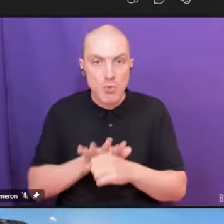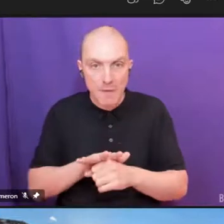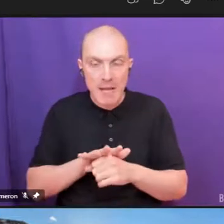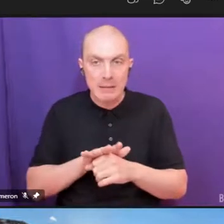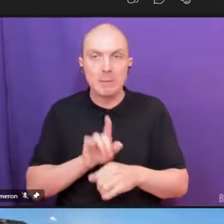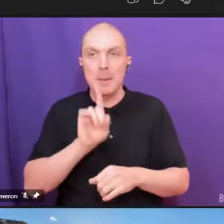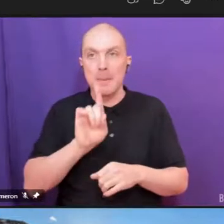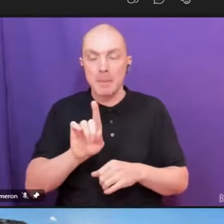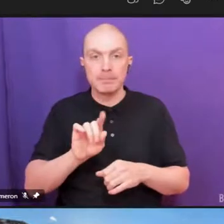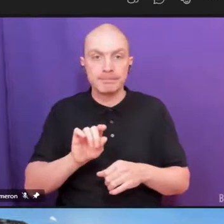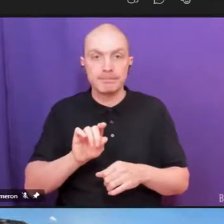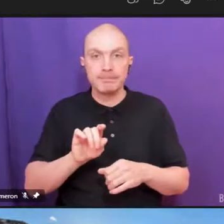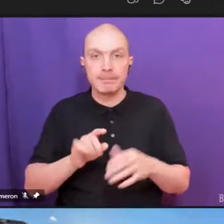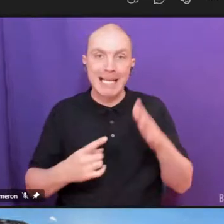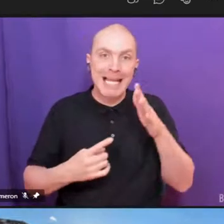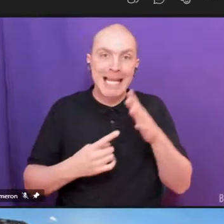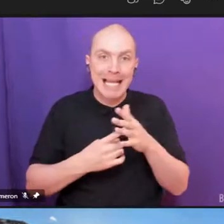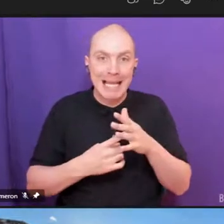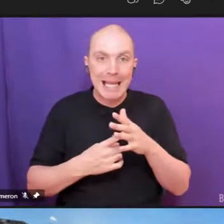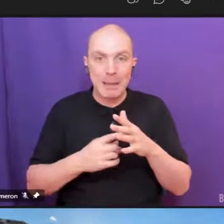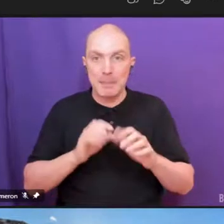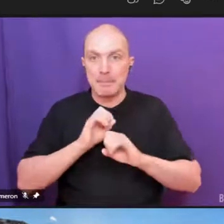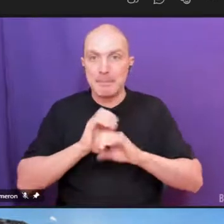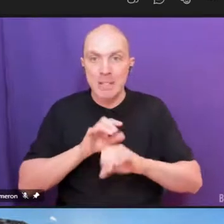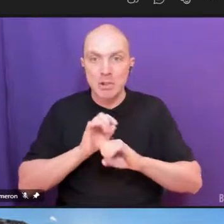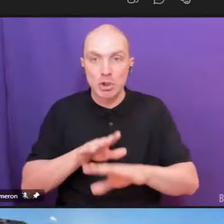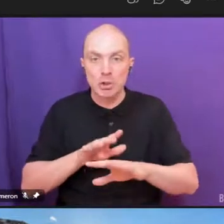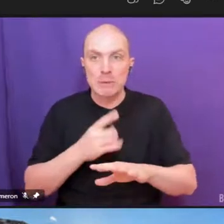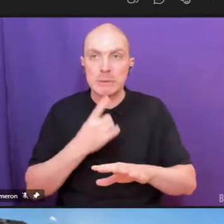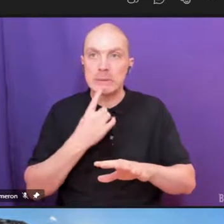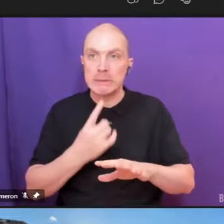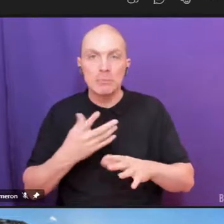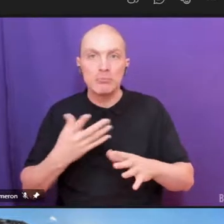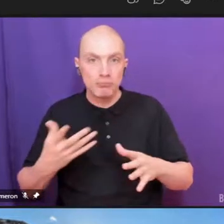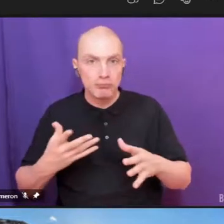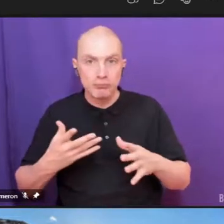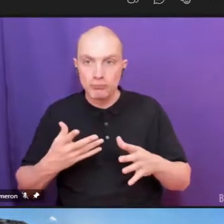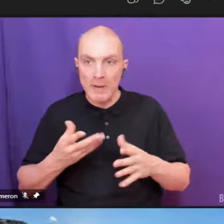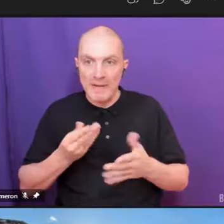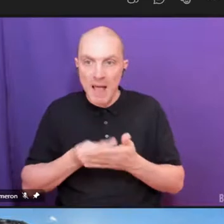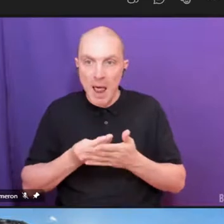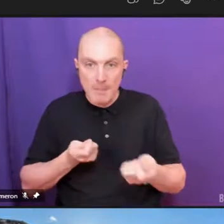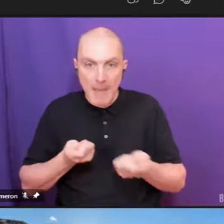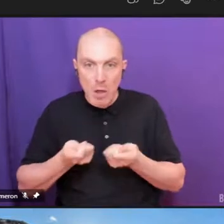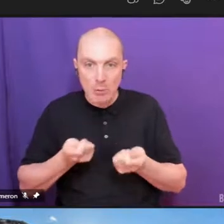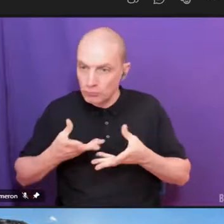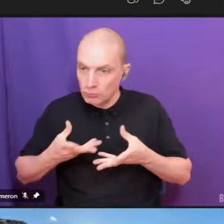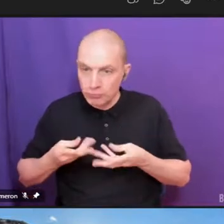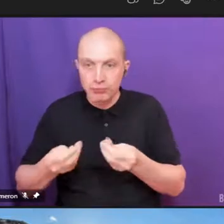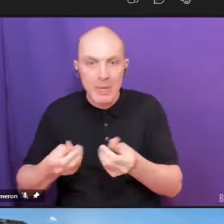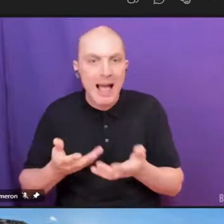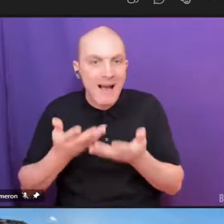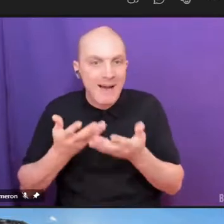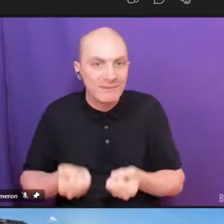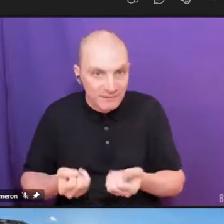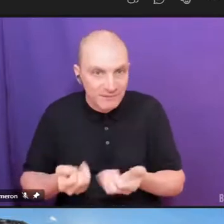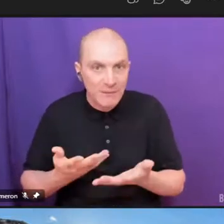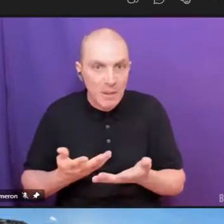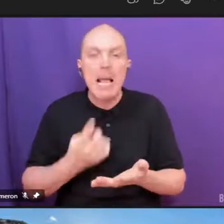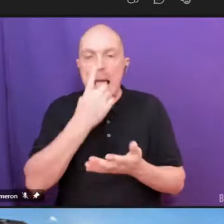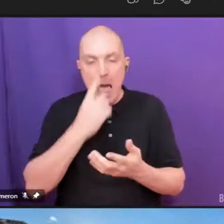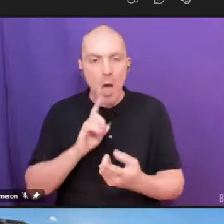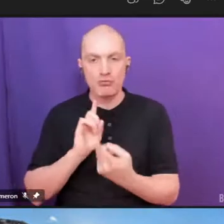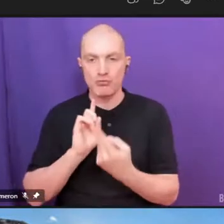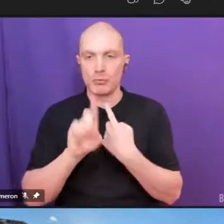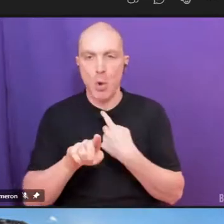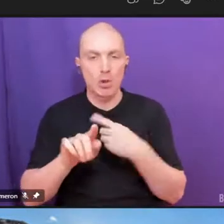the Council has effective financial management arrangements in place, both to monitor and respond to these.